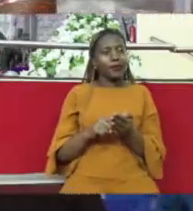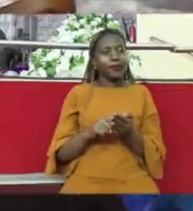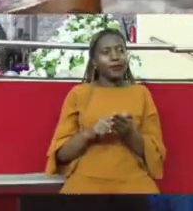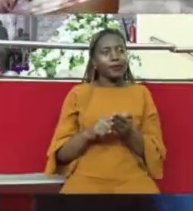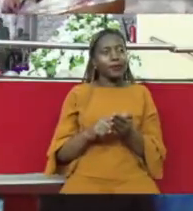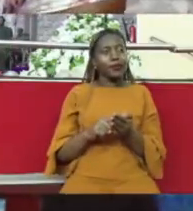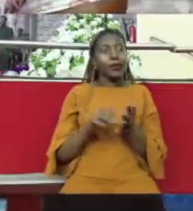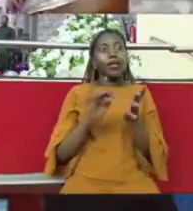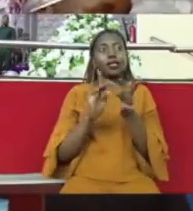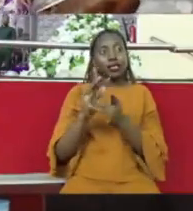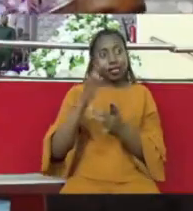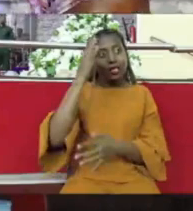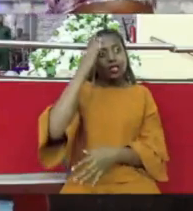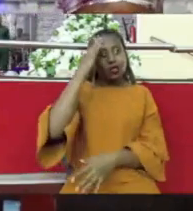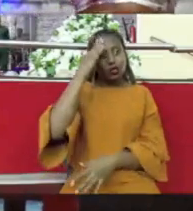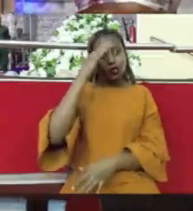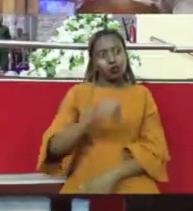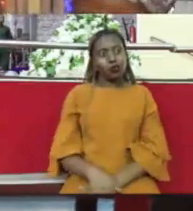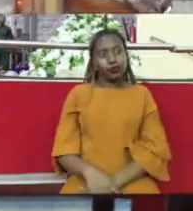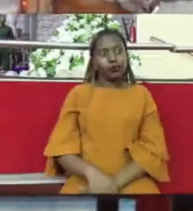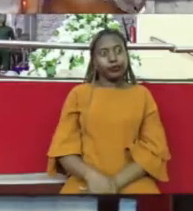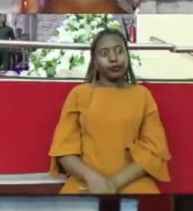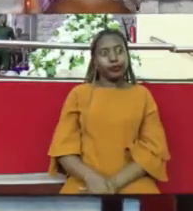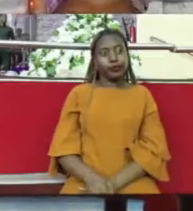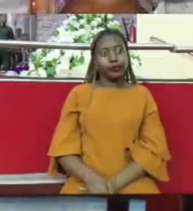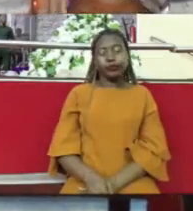Jesus knows it. Yesu anajua.